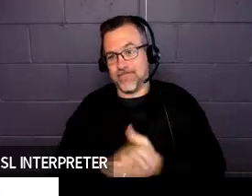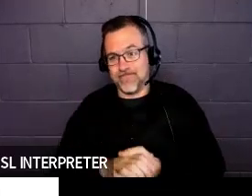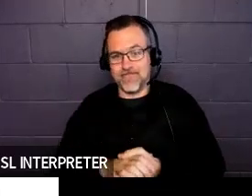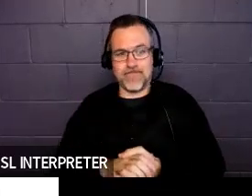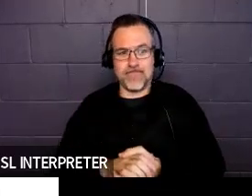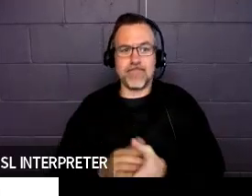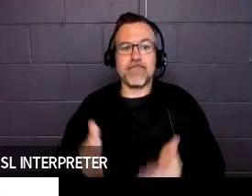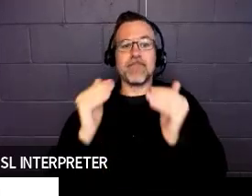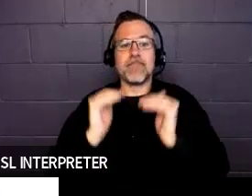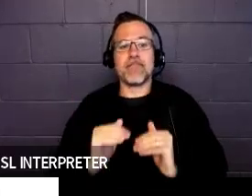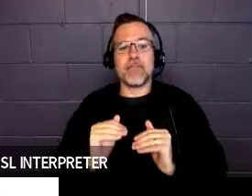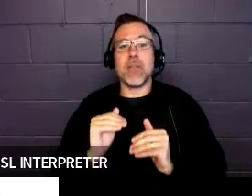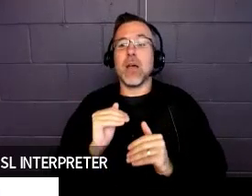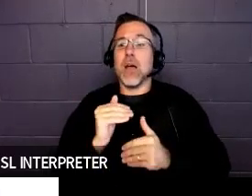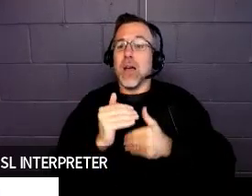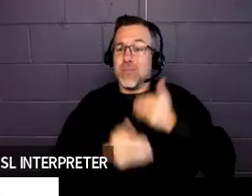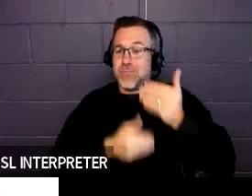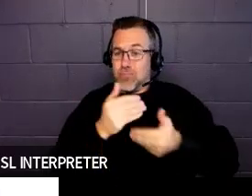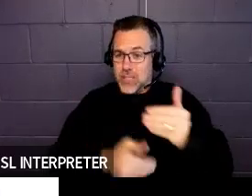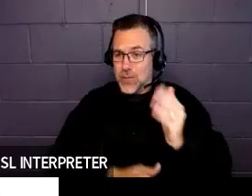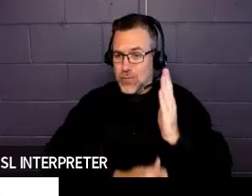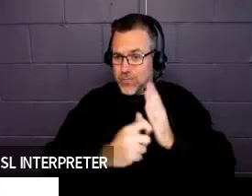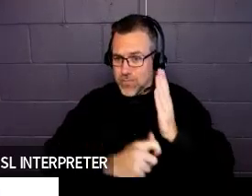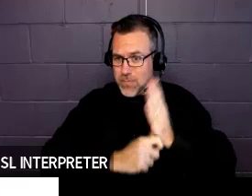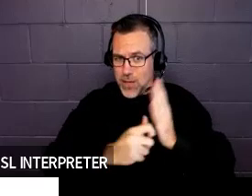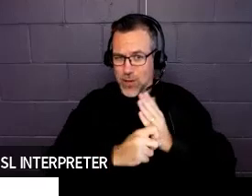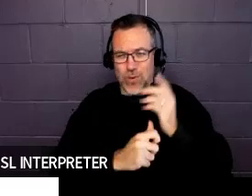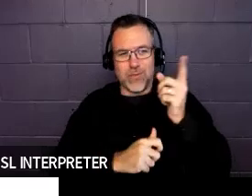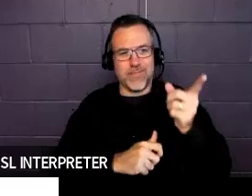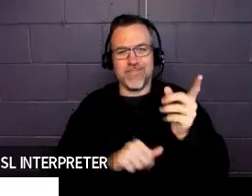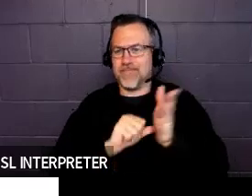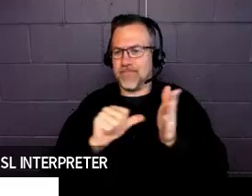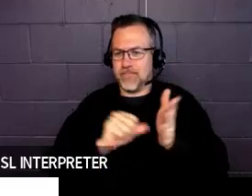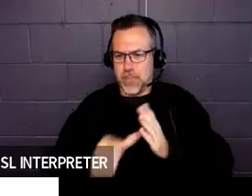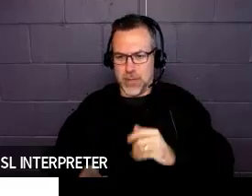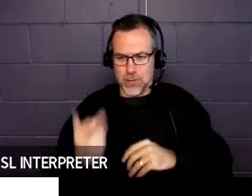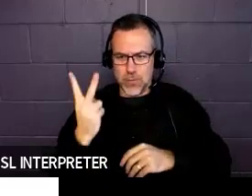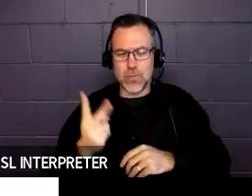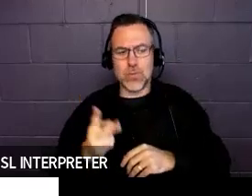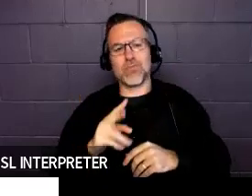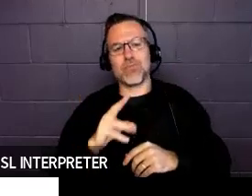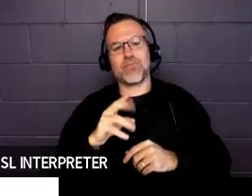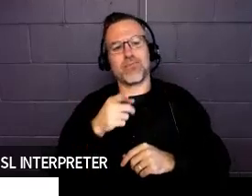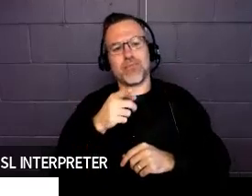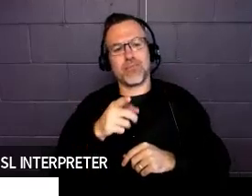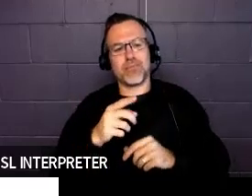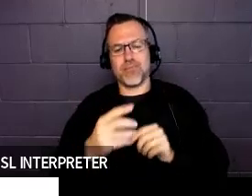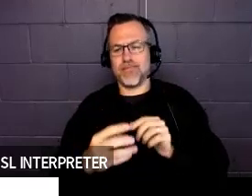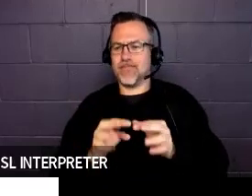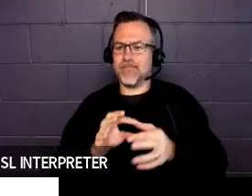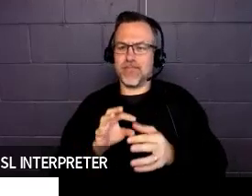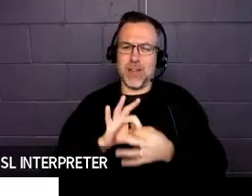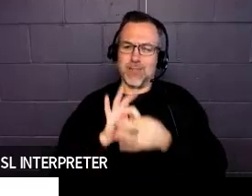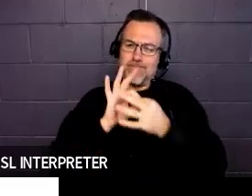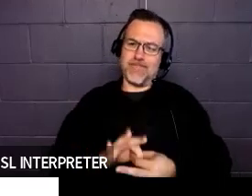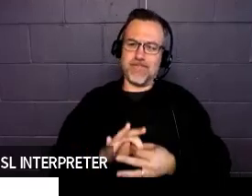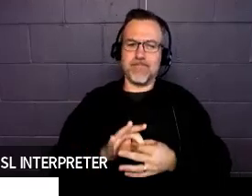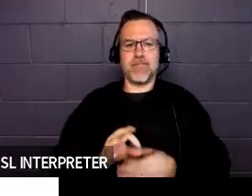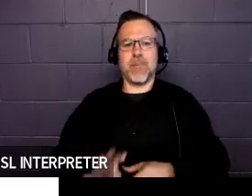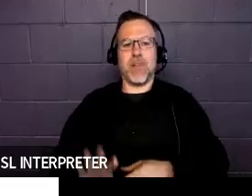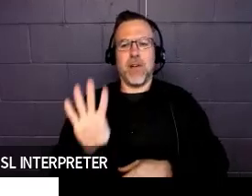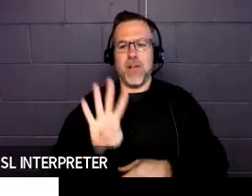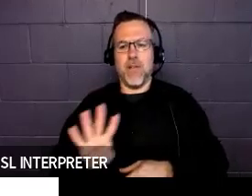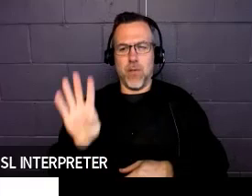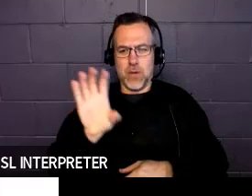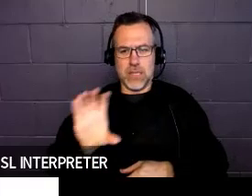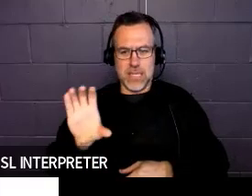Page 2 of the procedural manual is where it talks about section 4C, and this is a